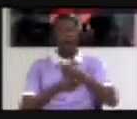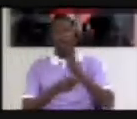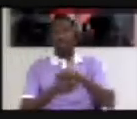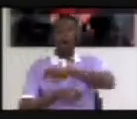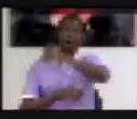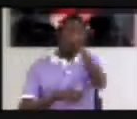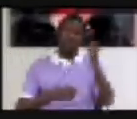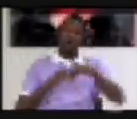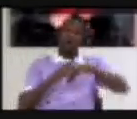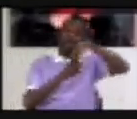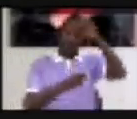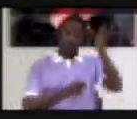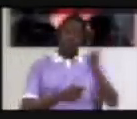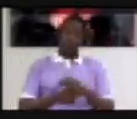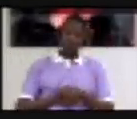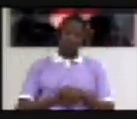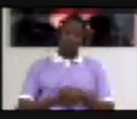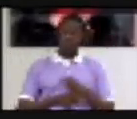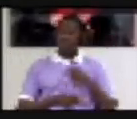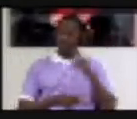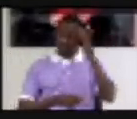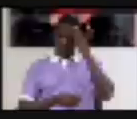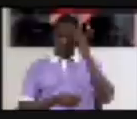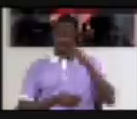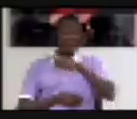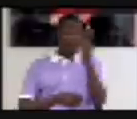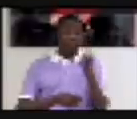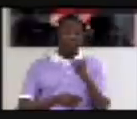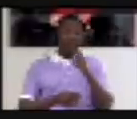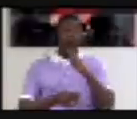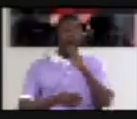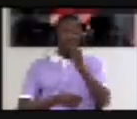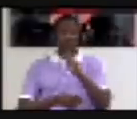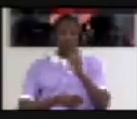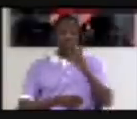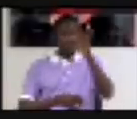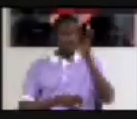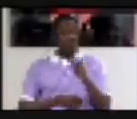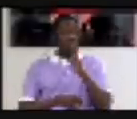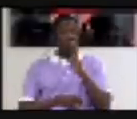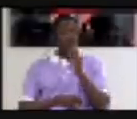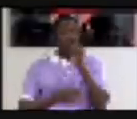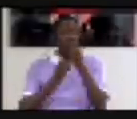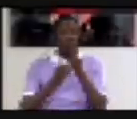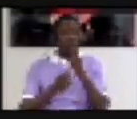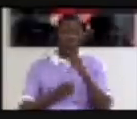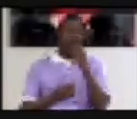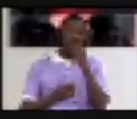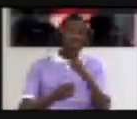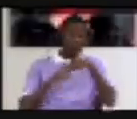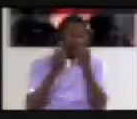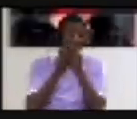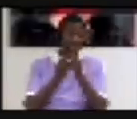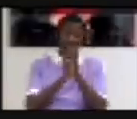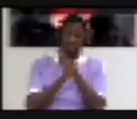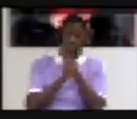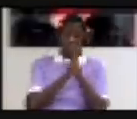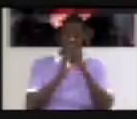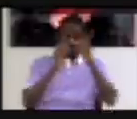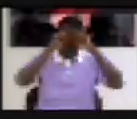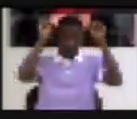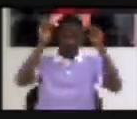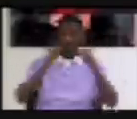was any journalist who commit libel or who have said something against the government, then they have the right